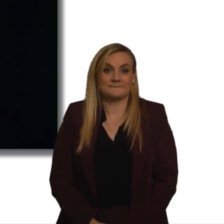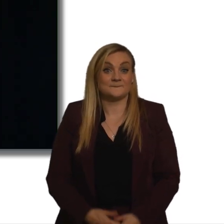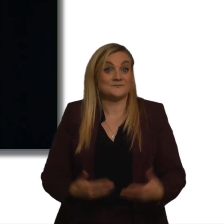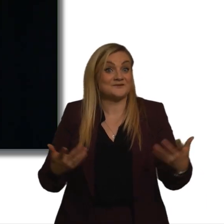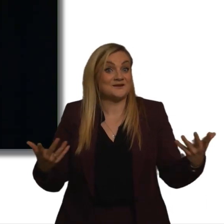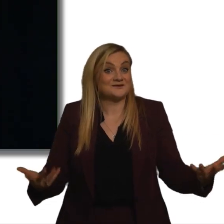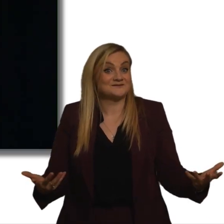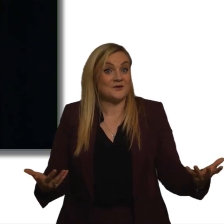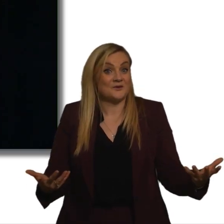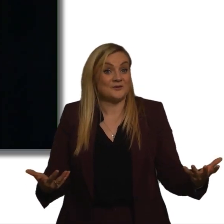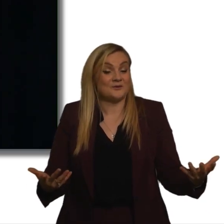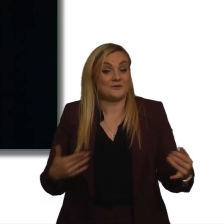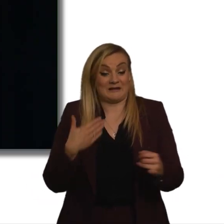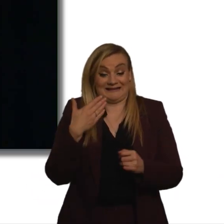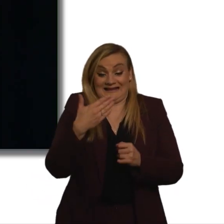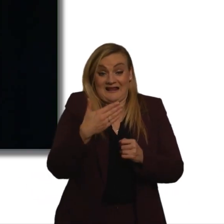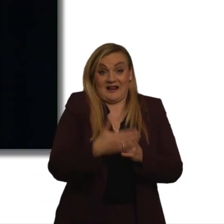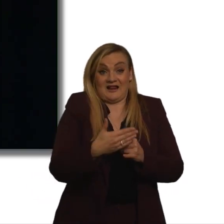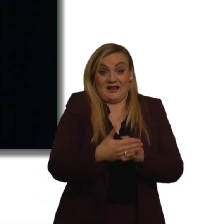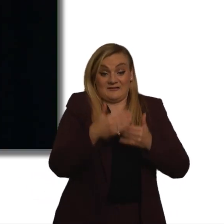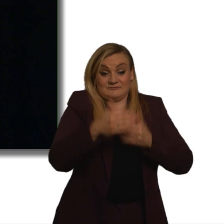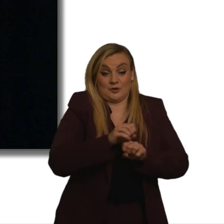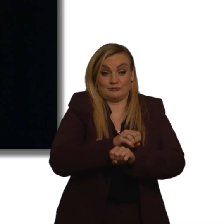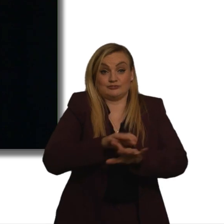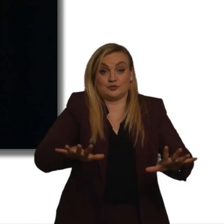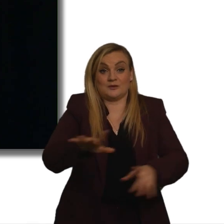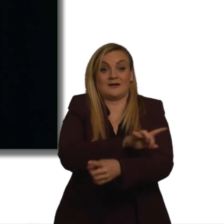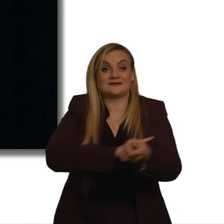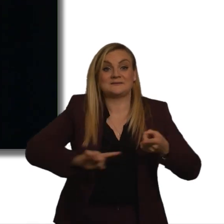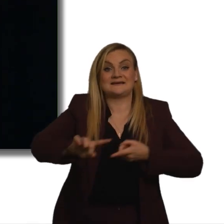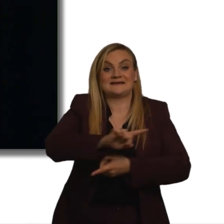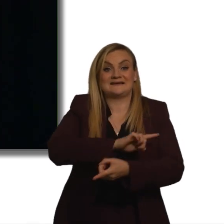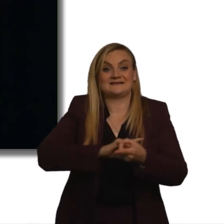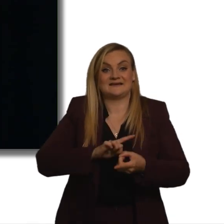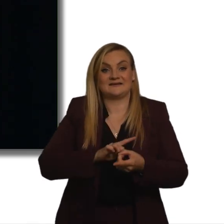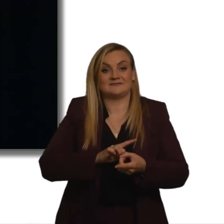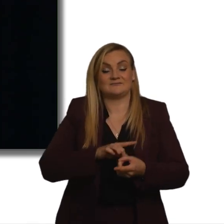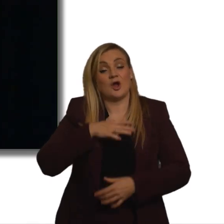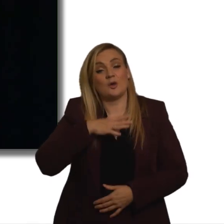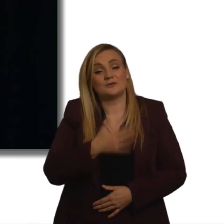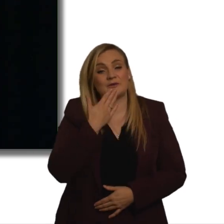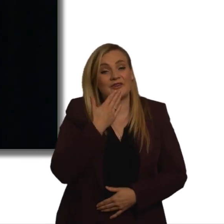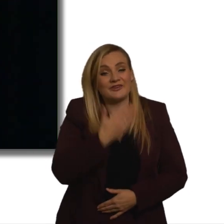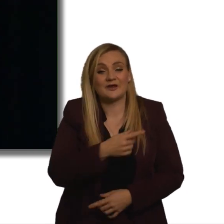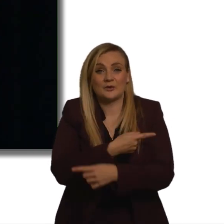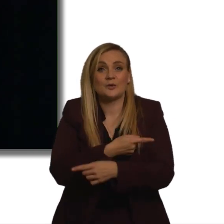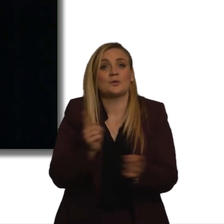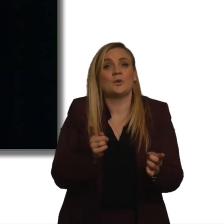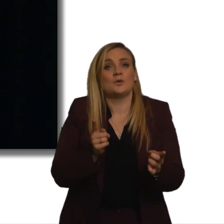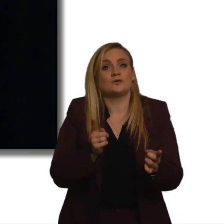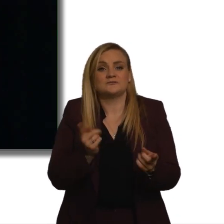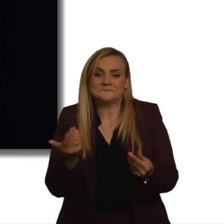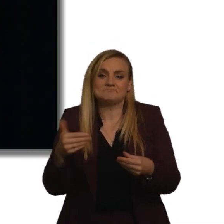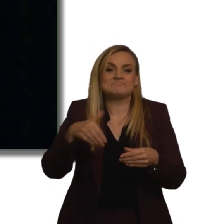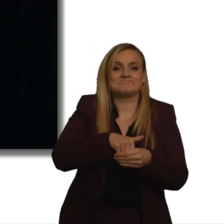So, I've come to the end of the broadcast meeting, and I'd just like to thank you for taking the time to